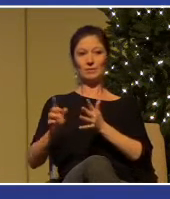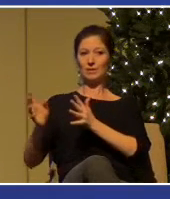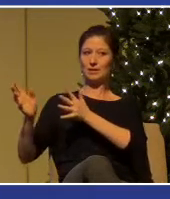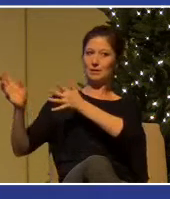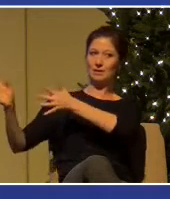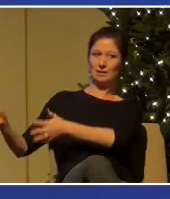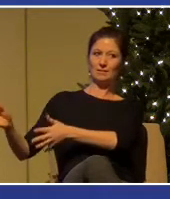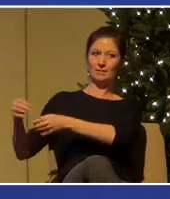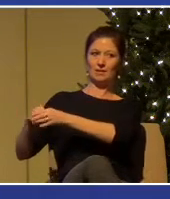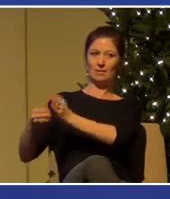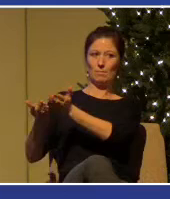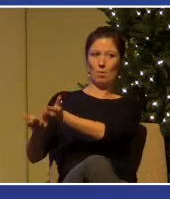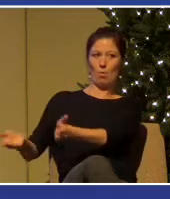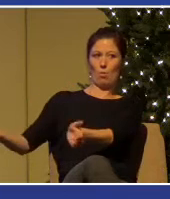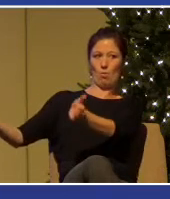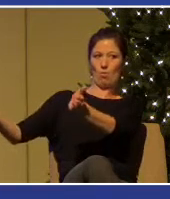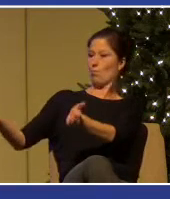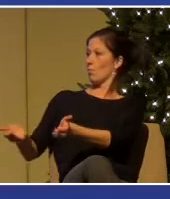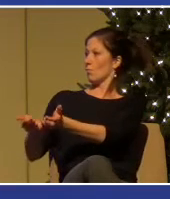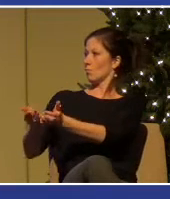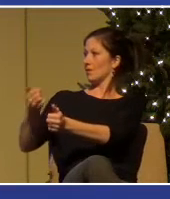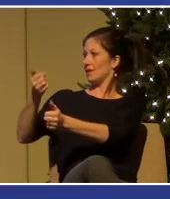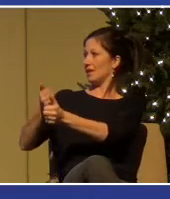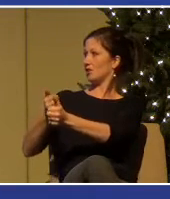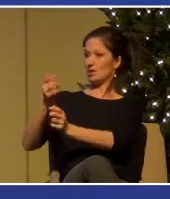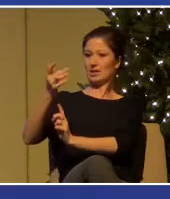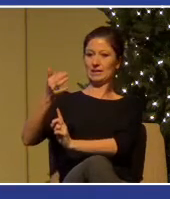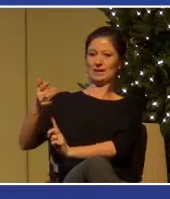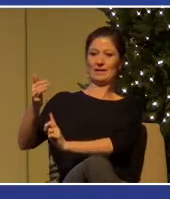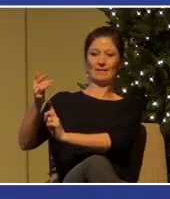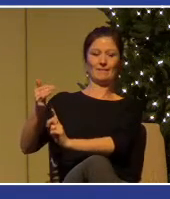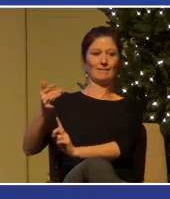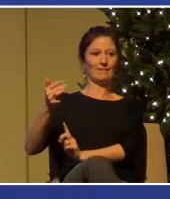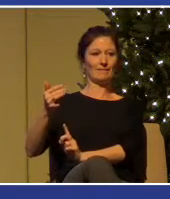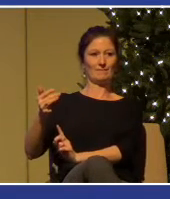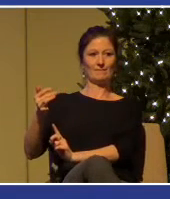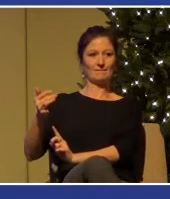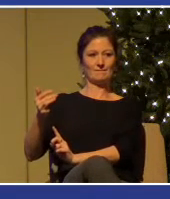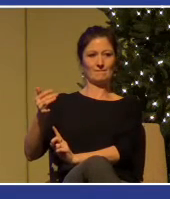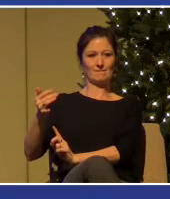Every leaf that is here is a place where God has come.